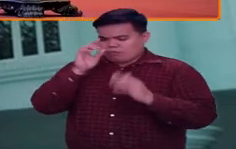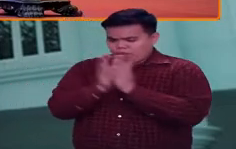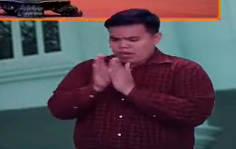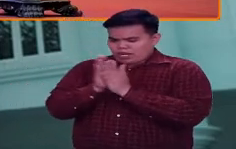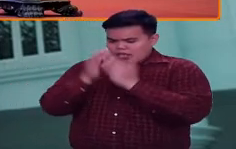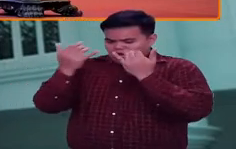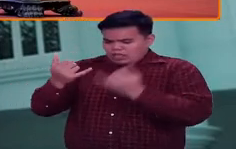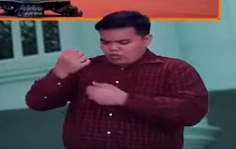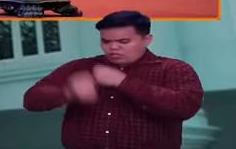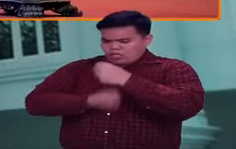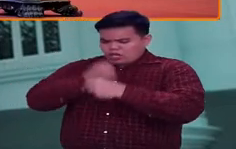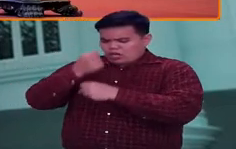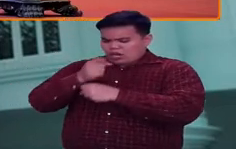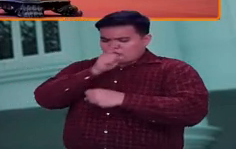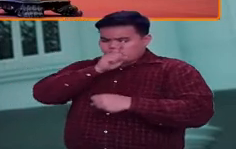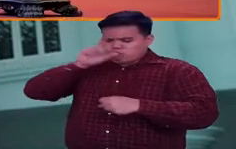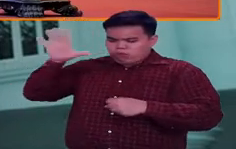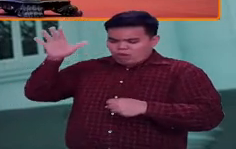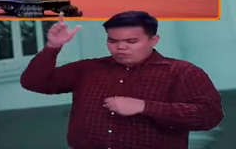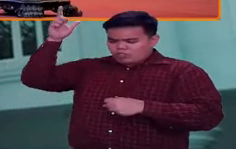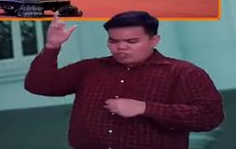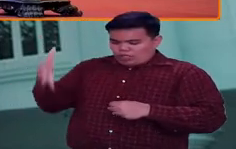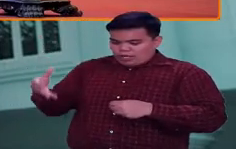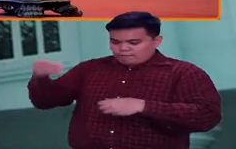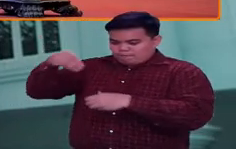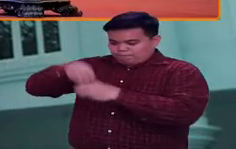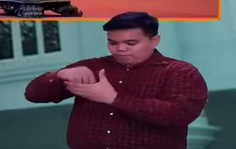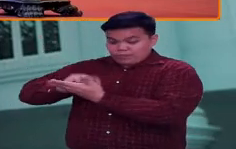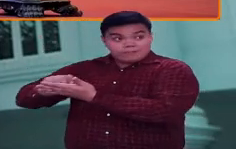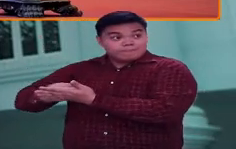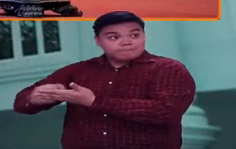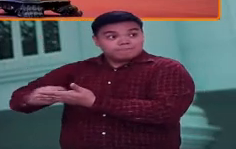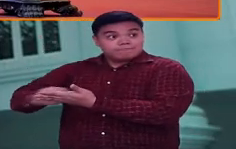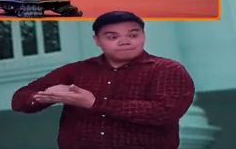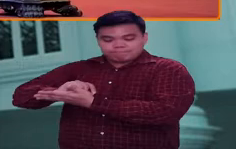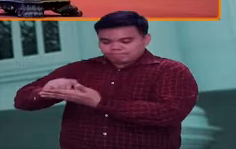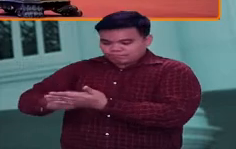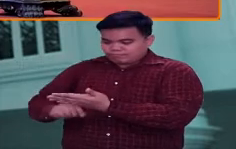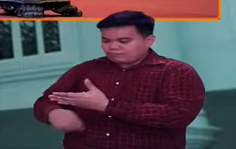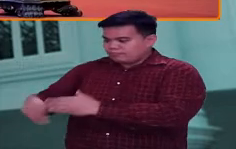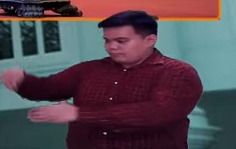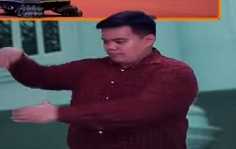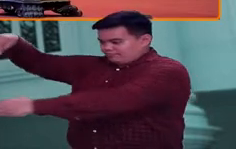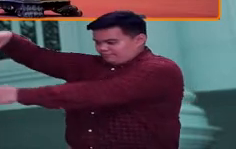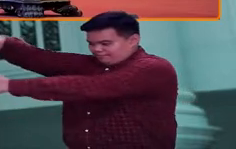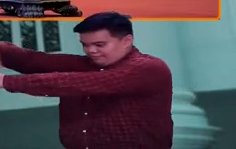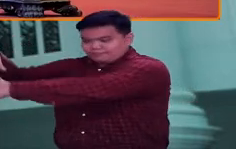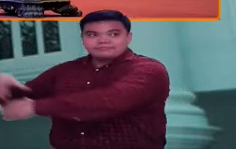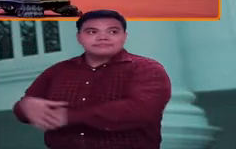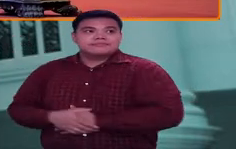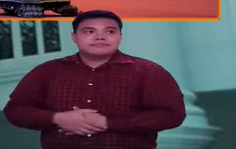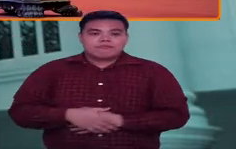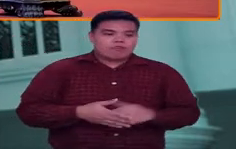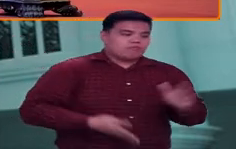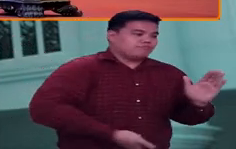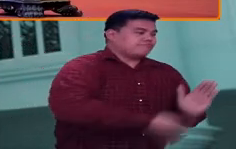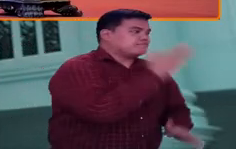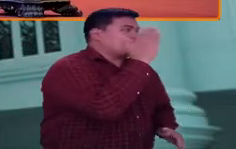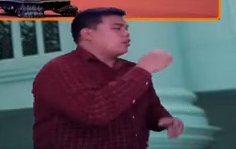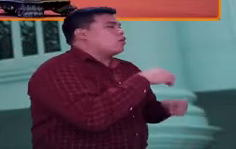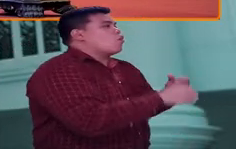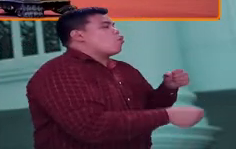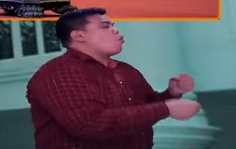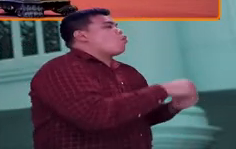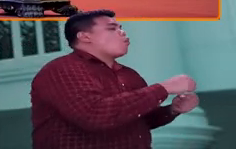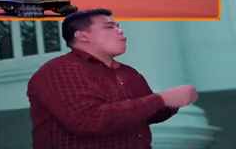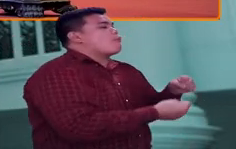year. And so he promised it, put it on his card, turned it in. On the way home, he's driving home,